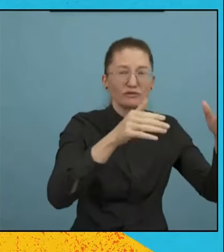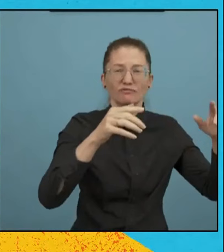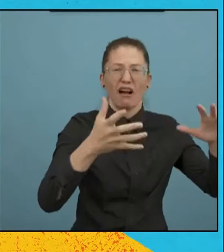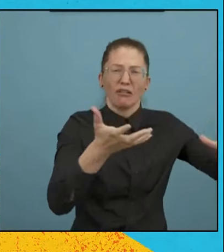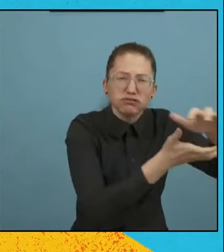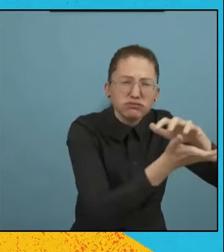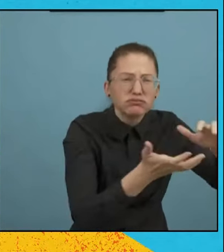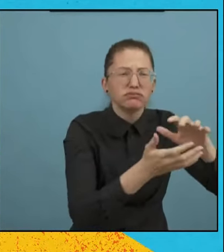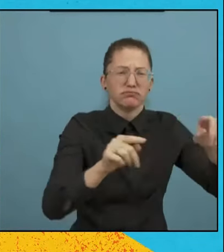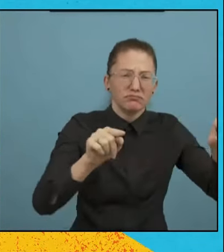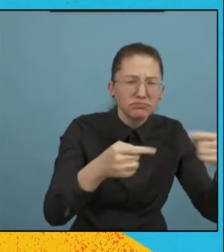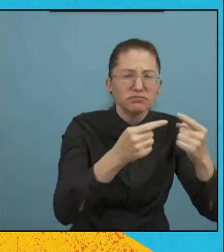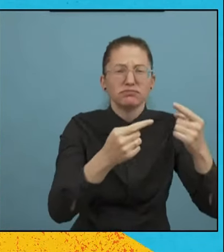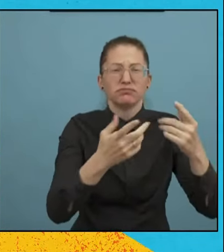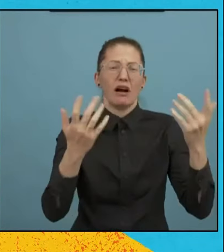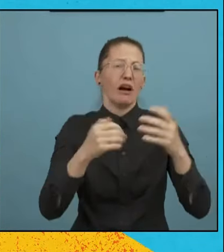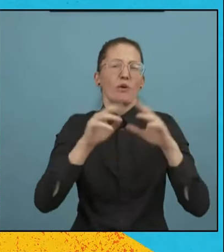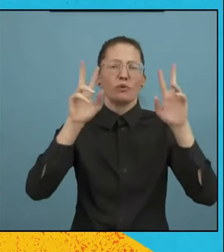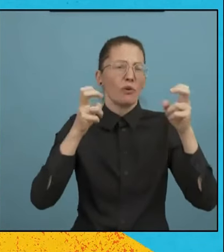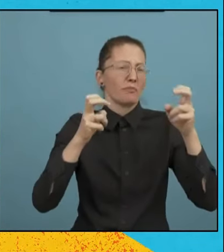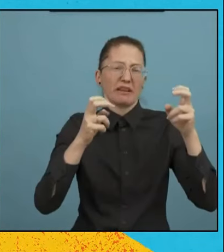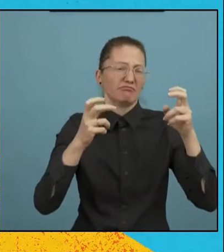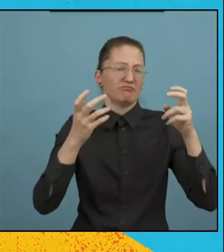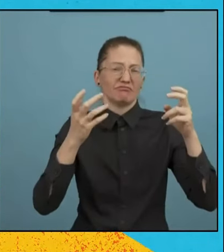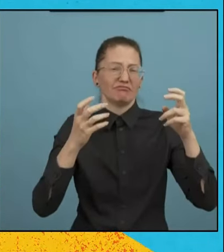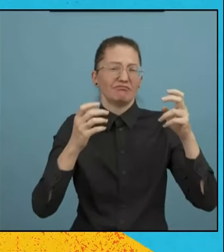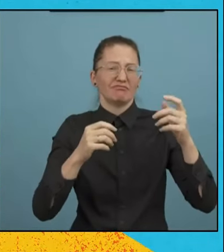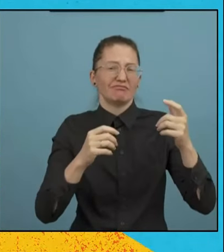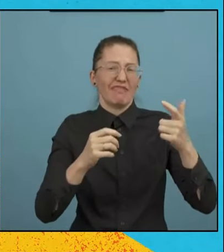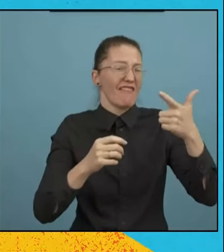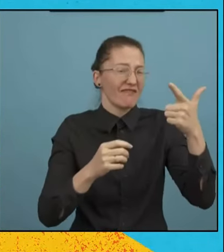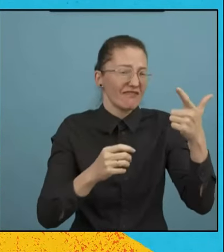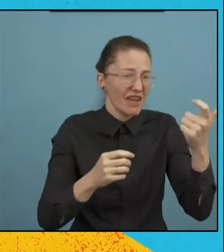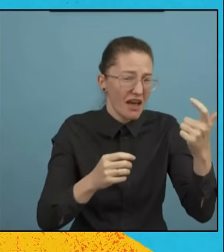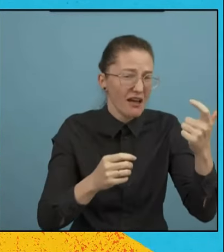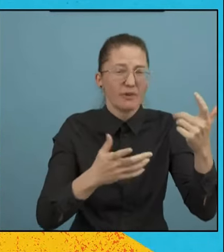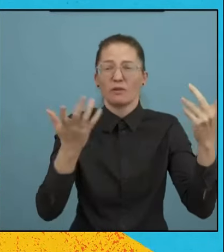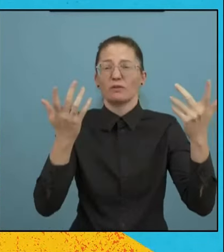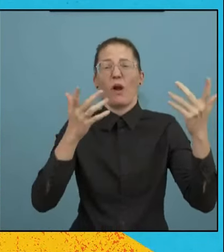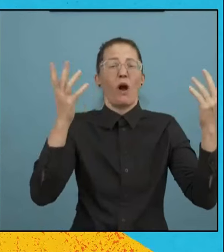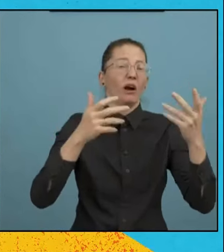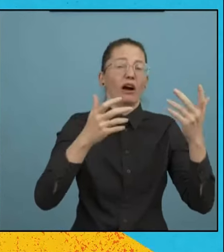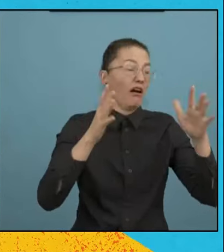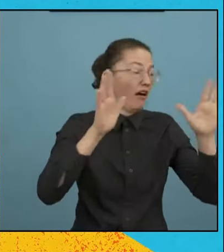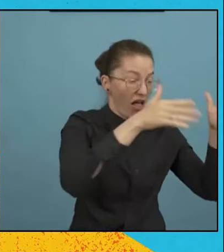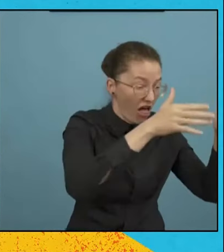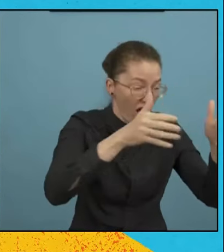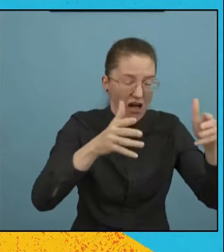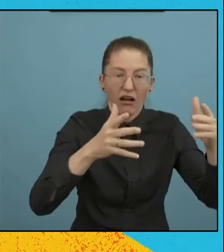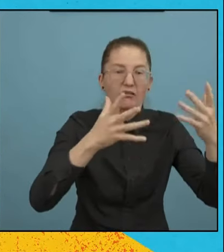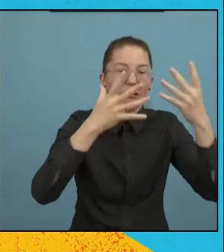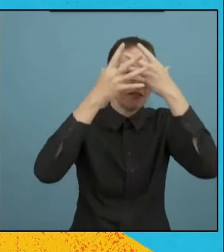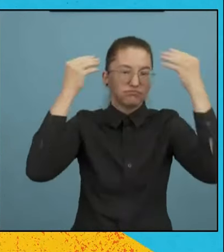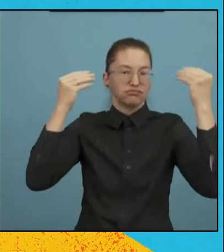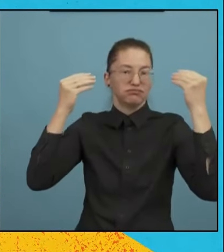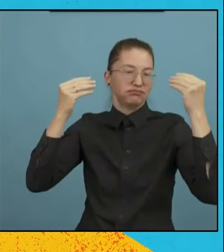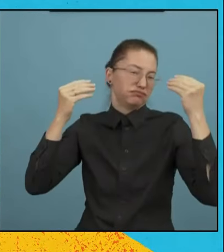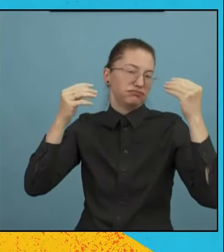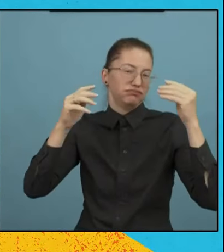changes fundamental on the ground so that we can focus on what really matters? And that's the 2015 blueprint that member states signed onto